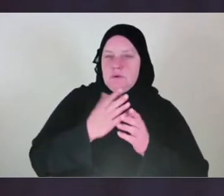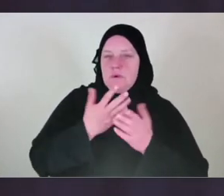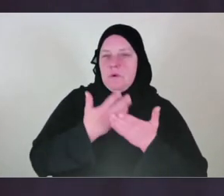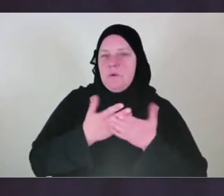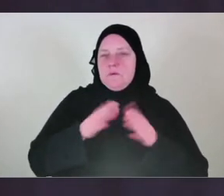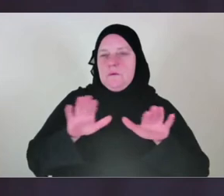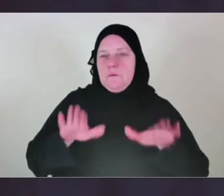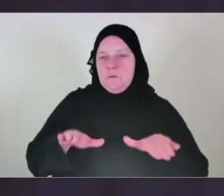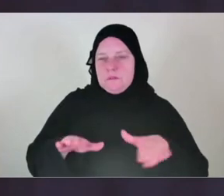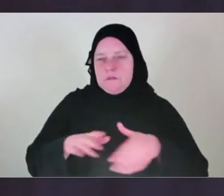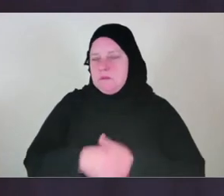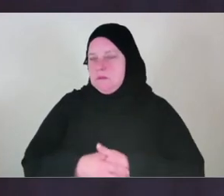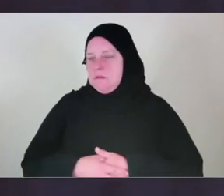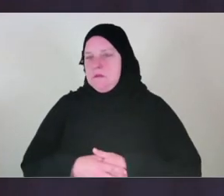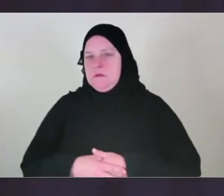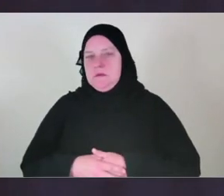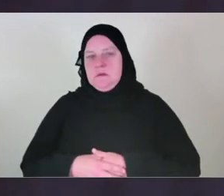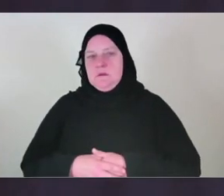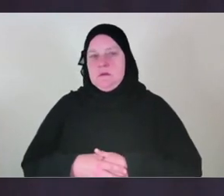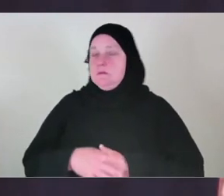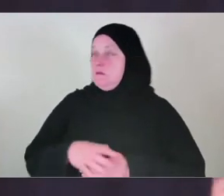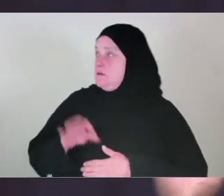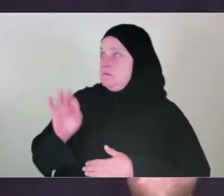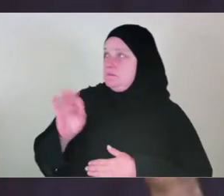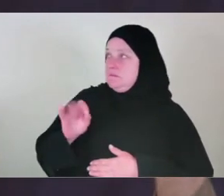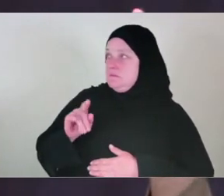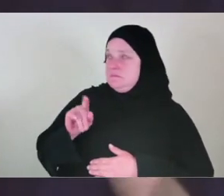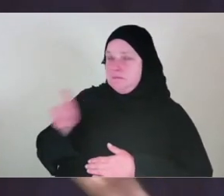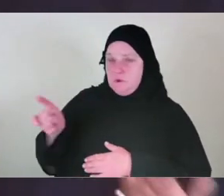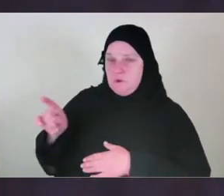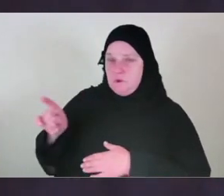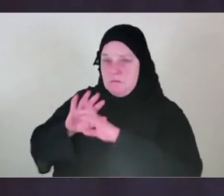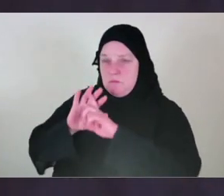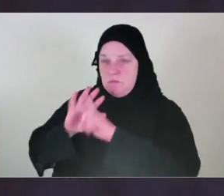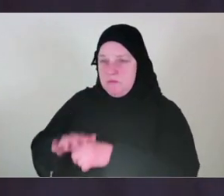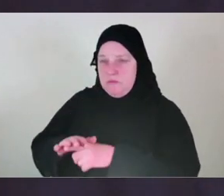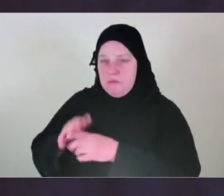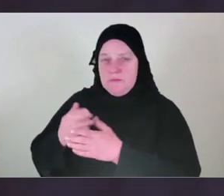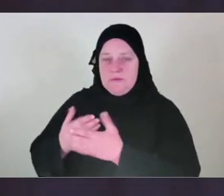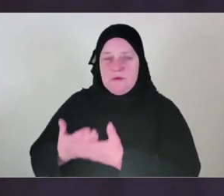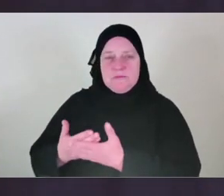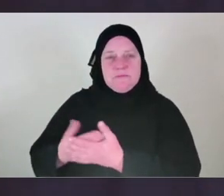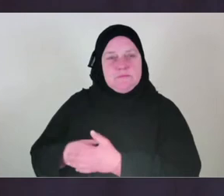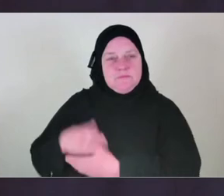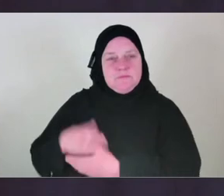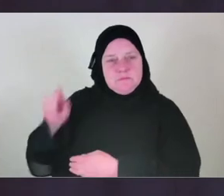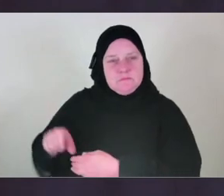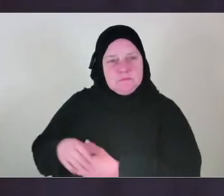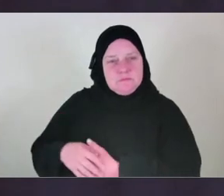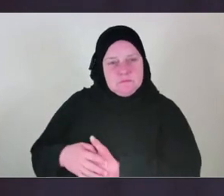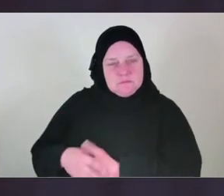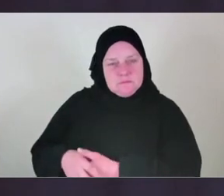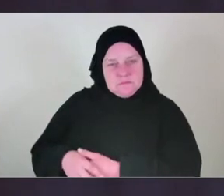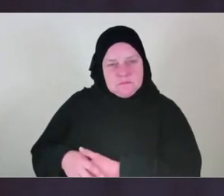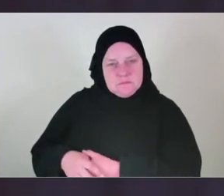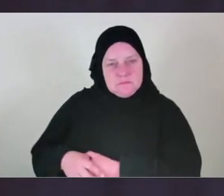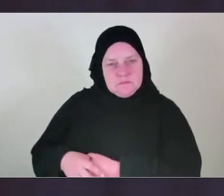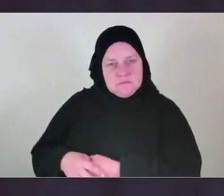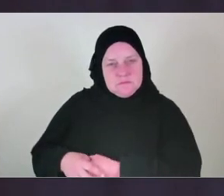of Rasulullah, is a kafir. This is what you say. You say Abu Talib, the protector of Rasulullah, is a kafir. You're the one that